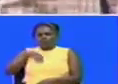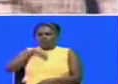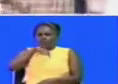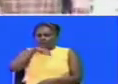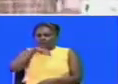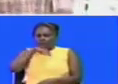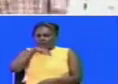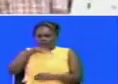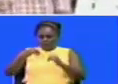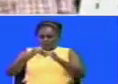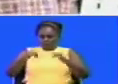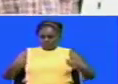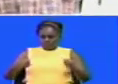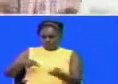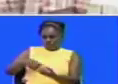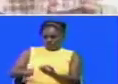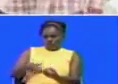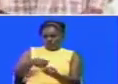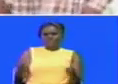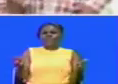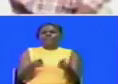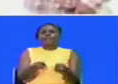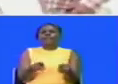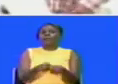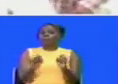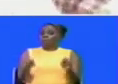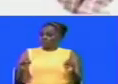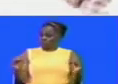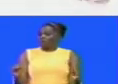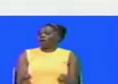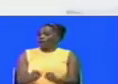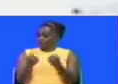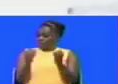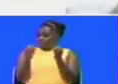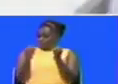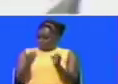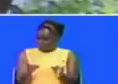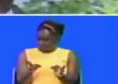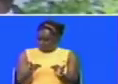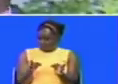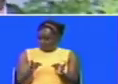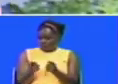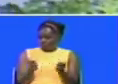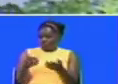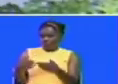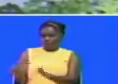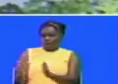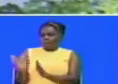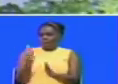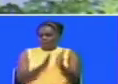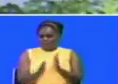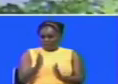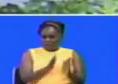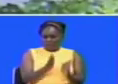Odinga split the orange, a similar breakup might strike if they drop their guard. In strategy and